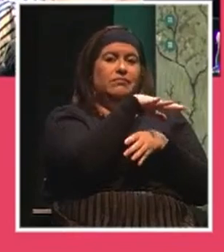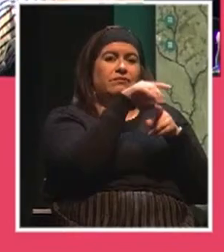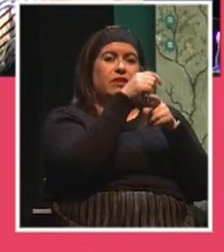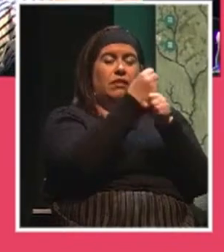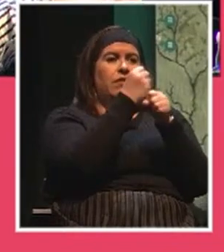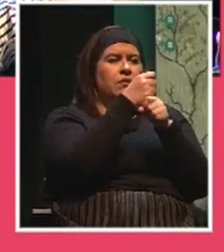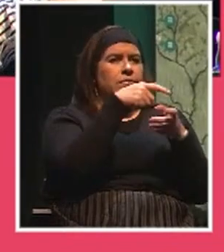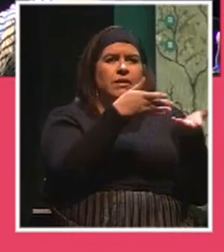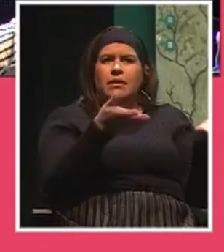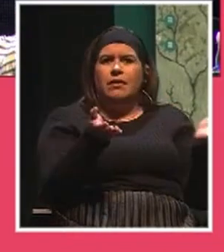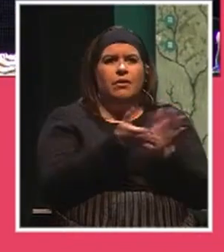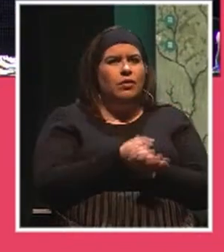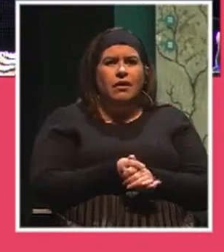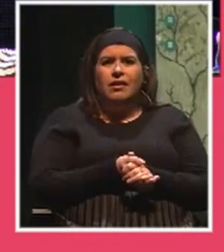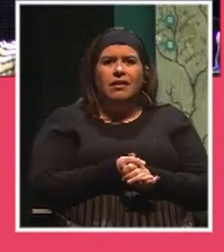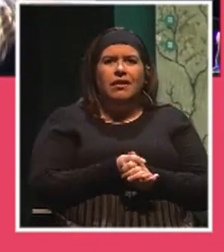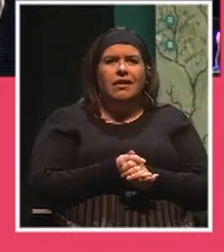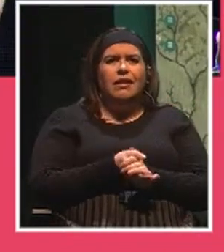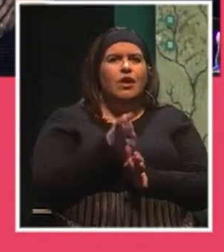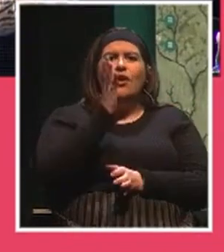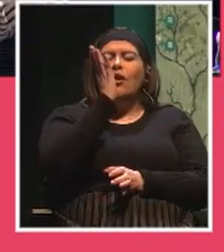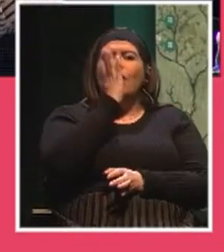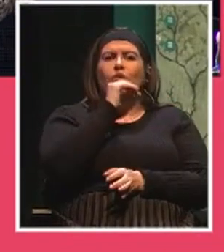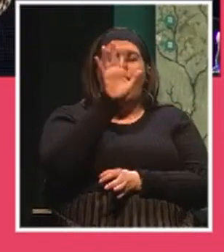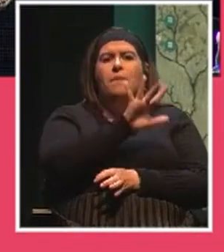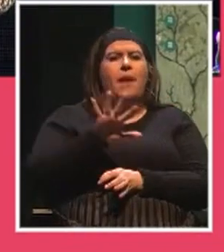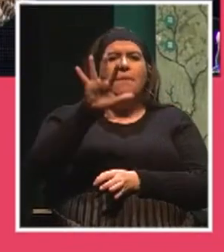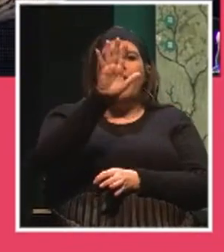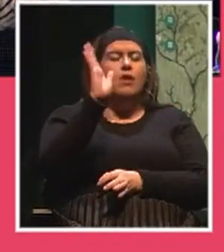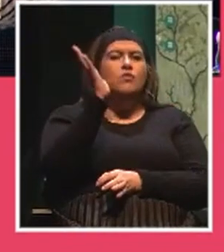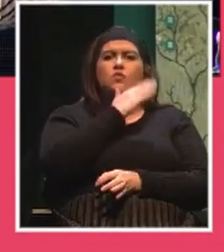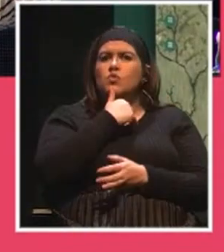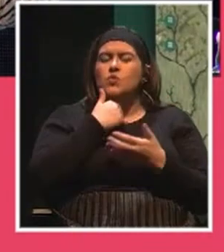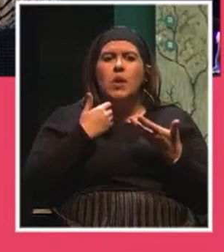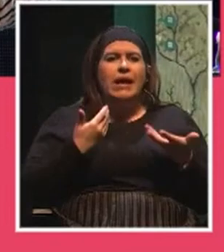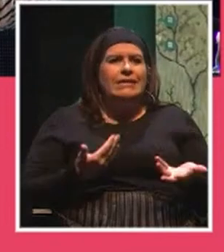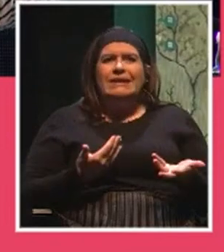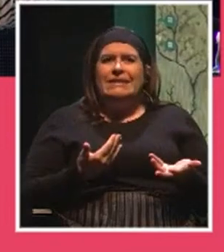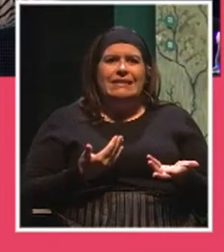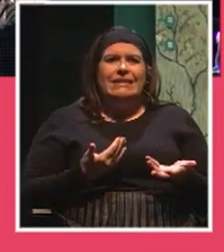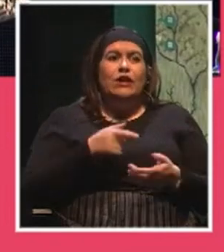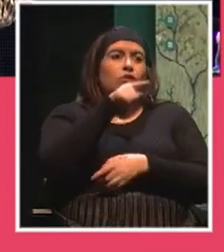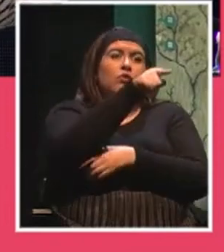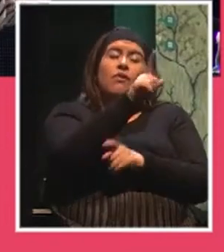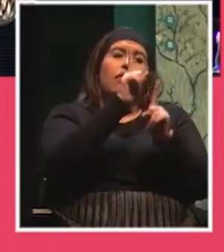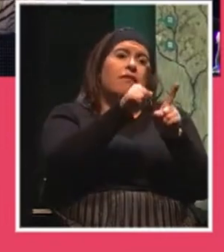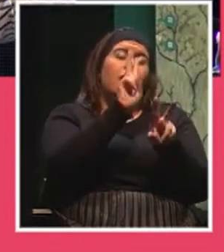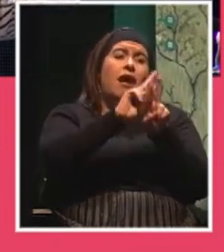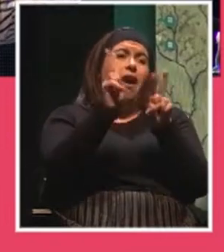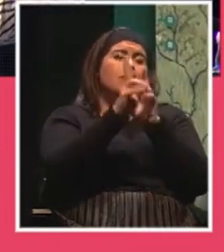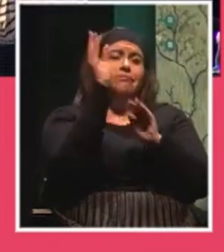guys, there is no map. Jake, you're going to have to do the map. Straight,